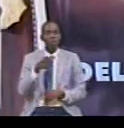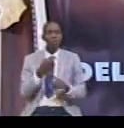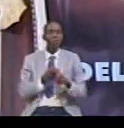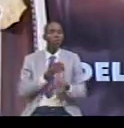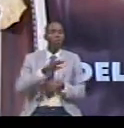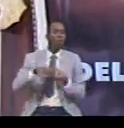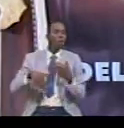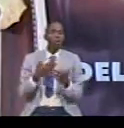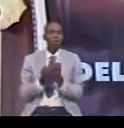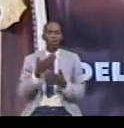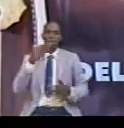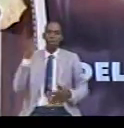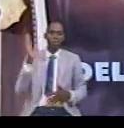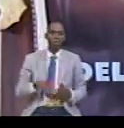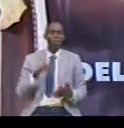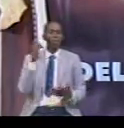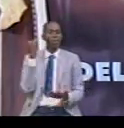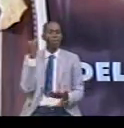all evil.